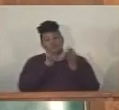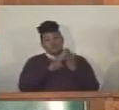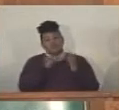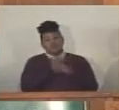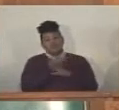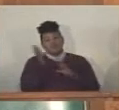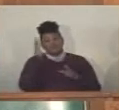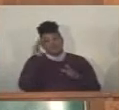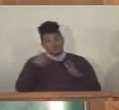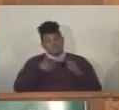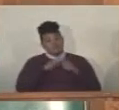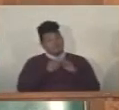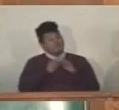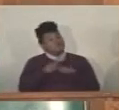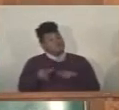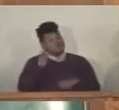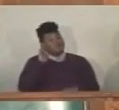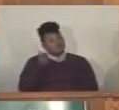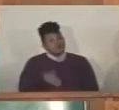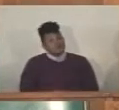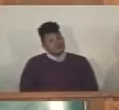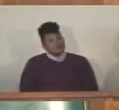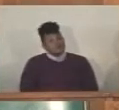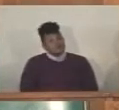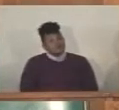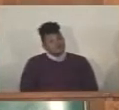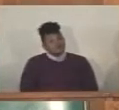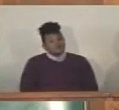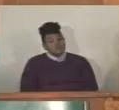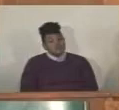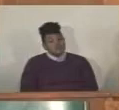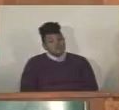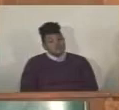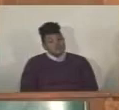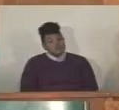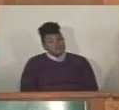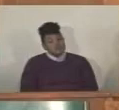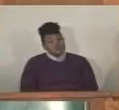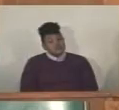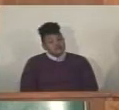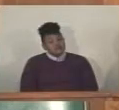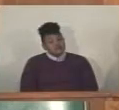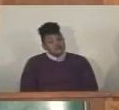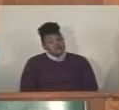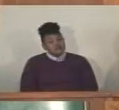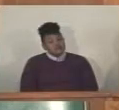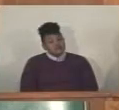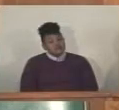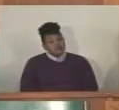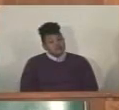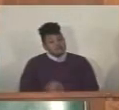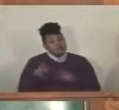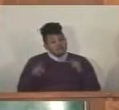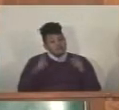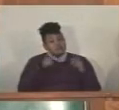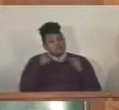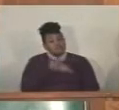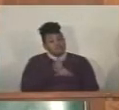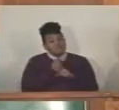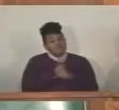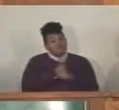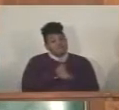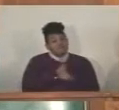custodial sentence and still has to make restitution, there might be an appeal there. You can't guard against